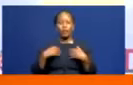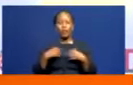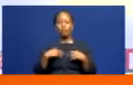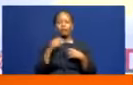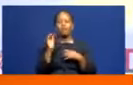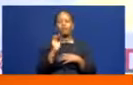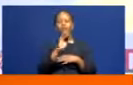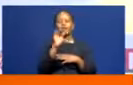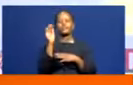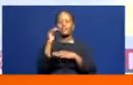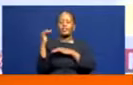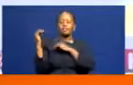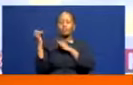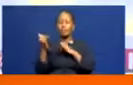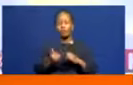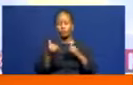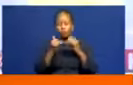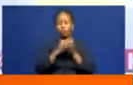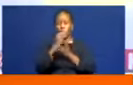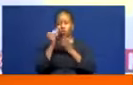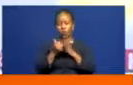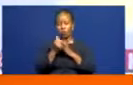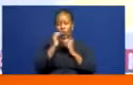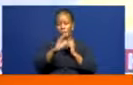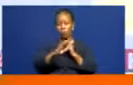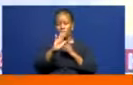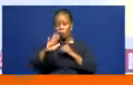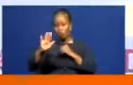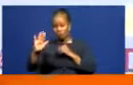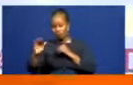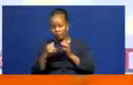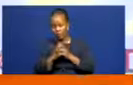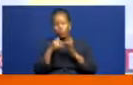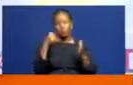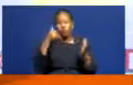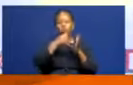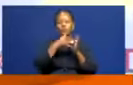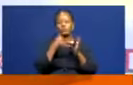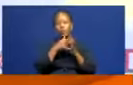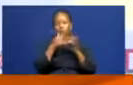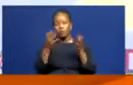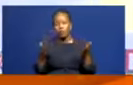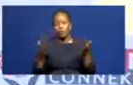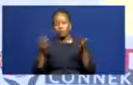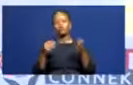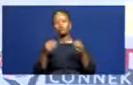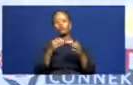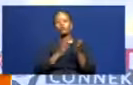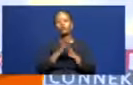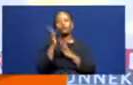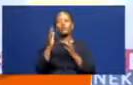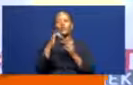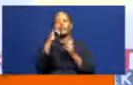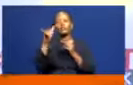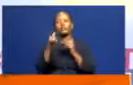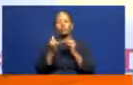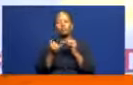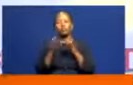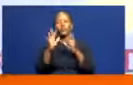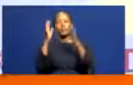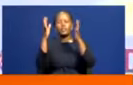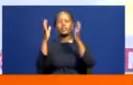invitation to all of you to take part in the Jamhuri Day